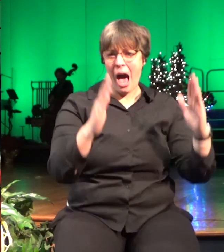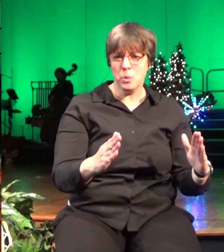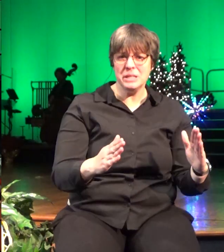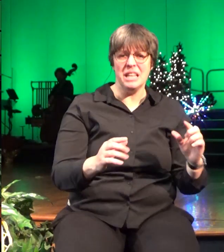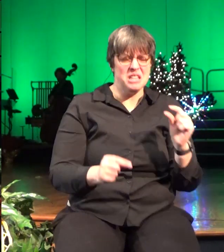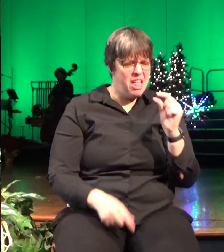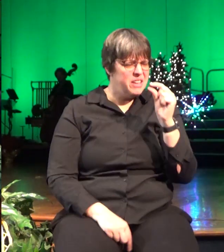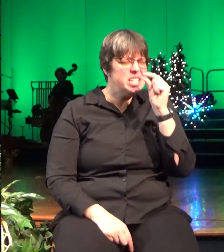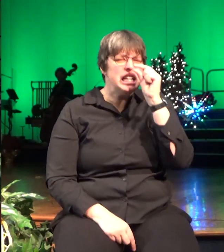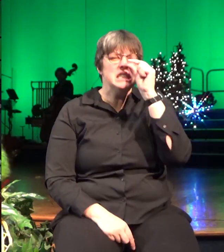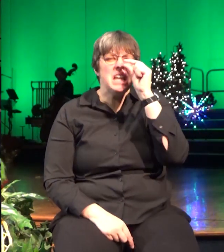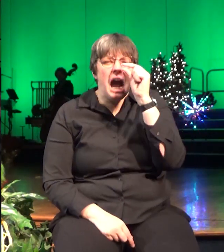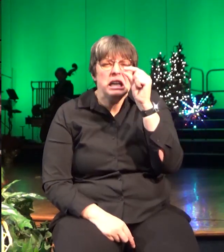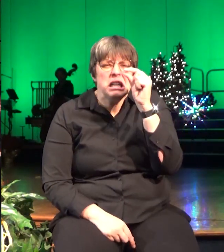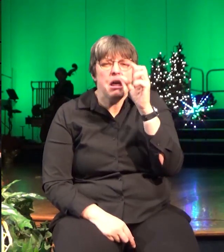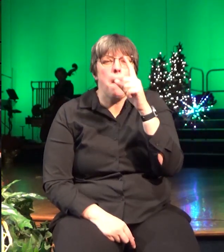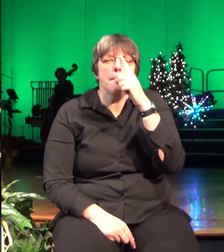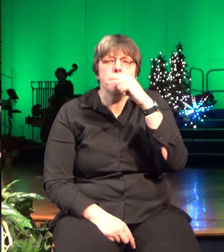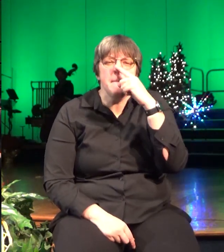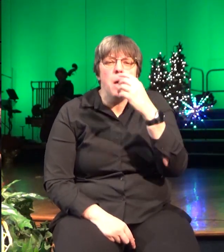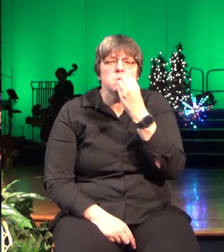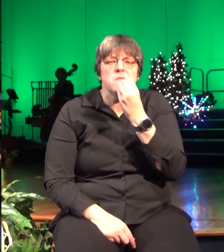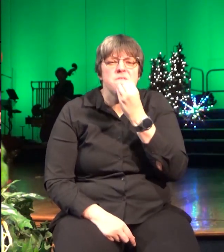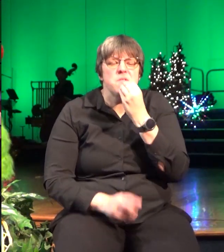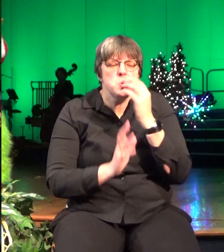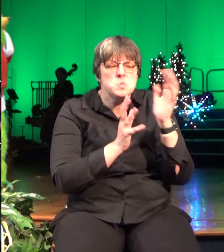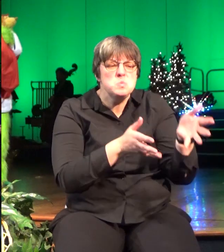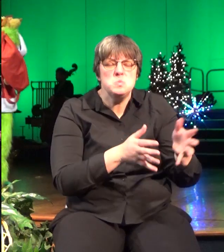small for even the mouses.